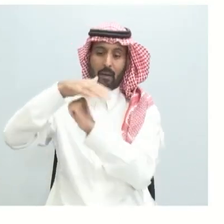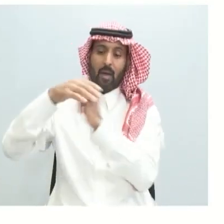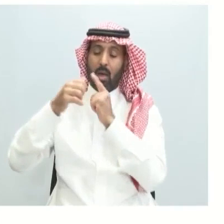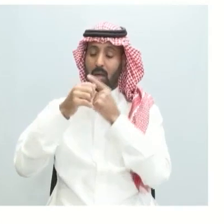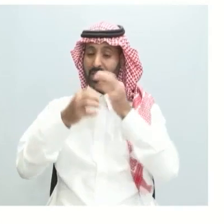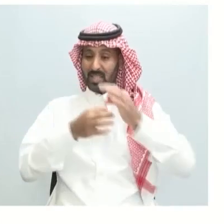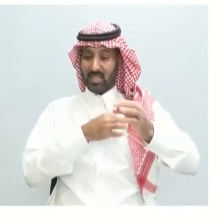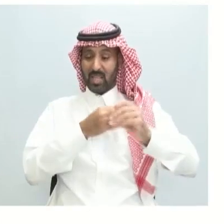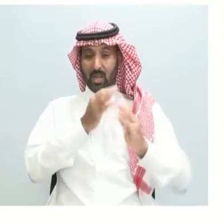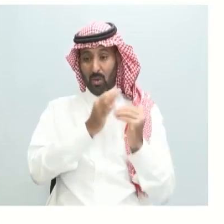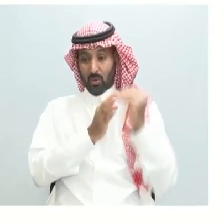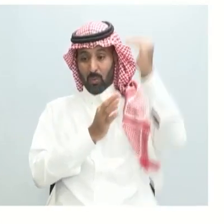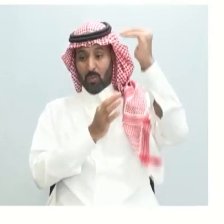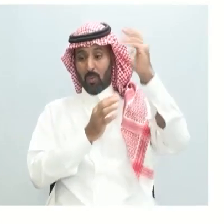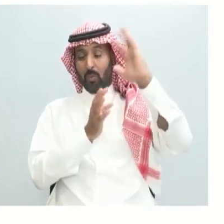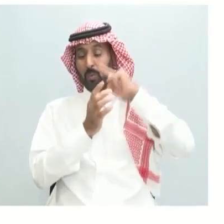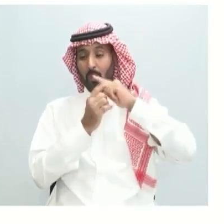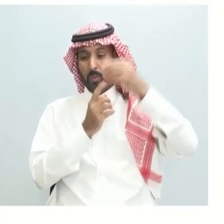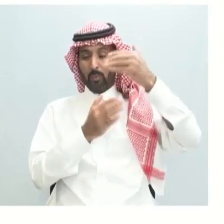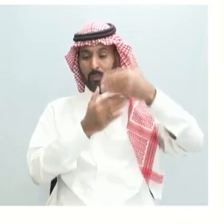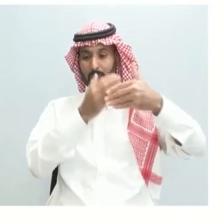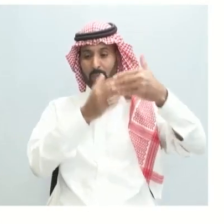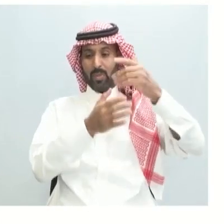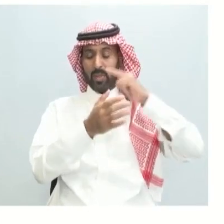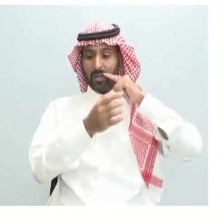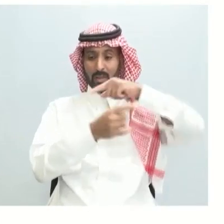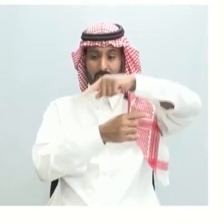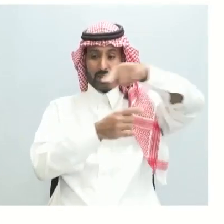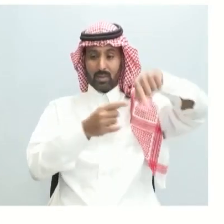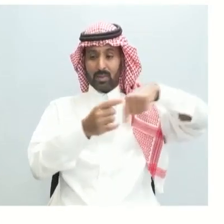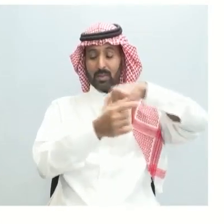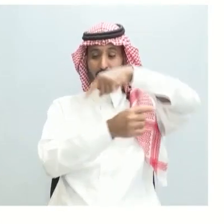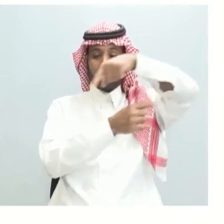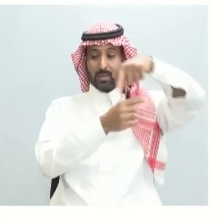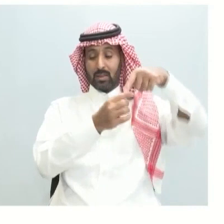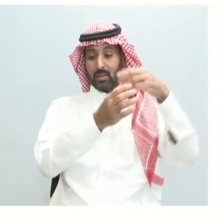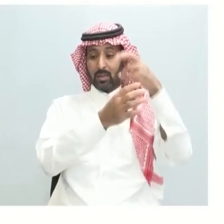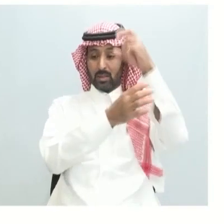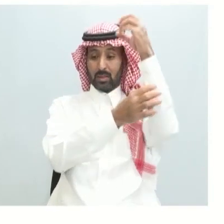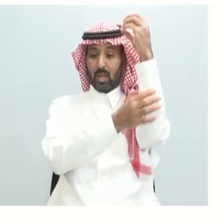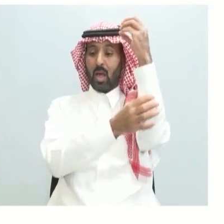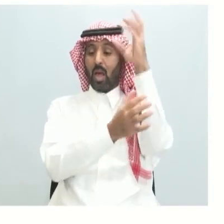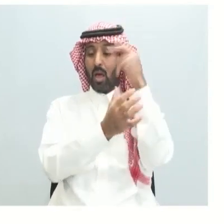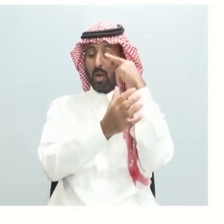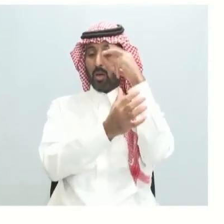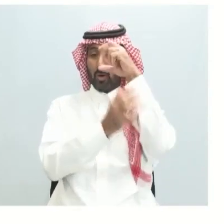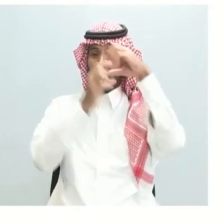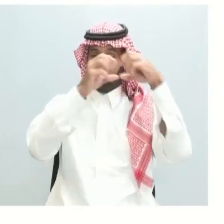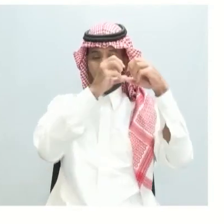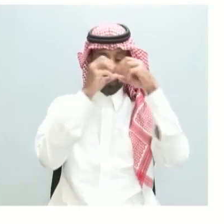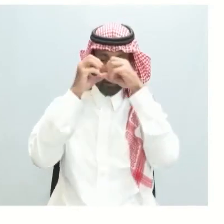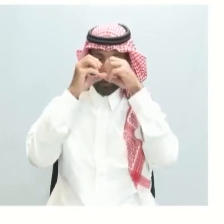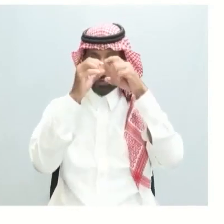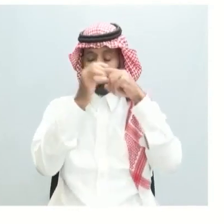65 meters tall and was built with baked bricks. The circular minaret, which rests on an octagonal base, had two wooden balconies